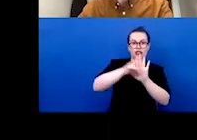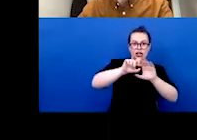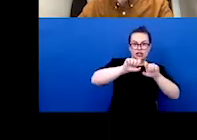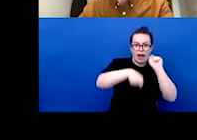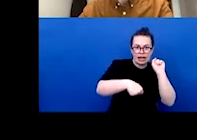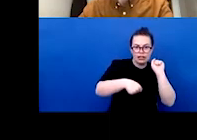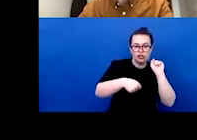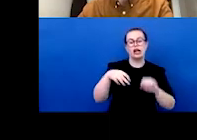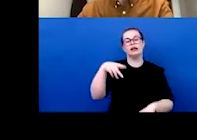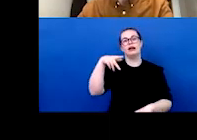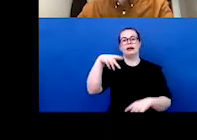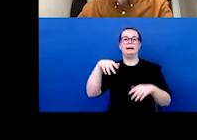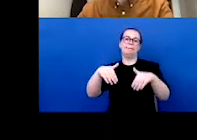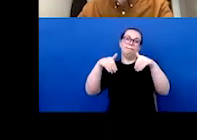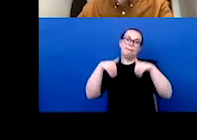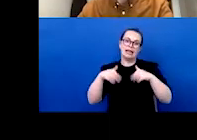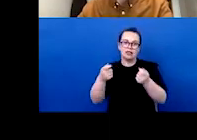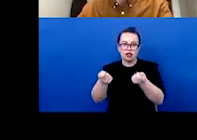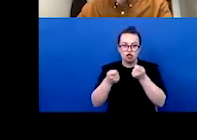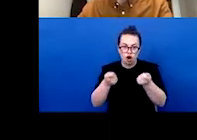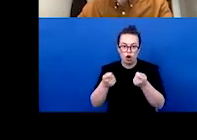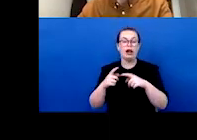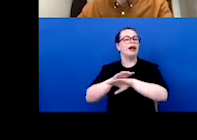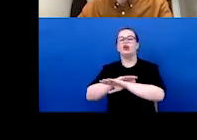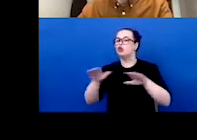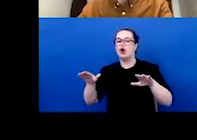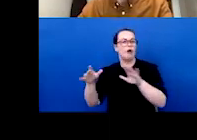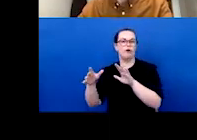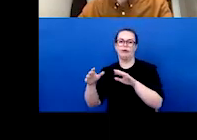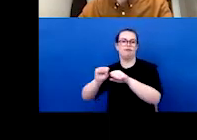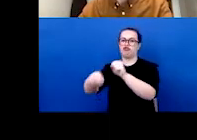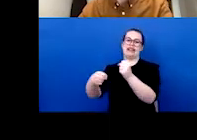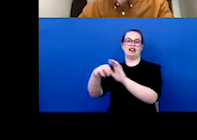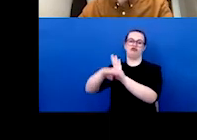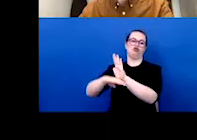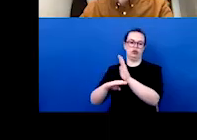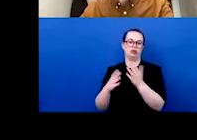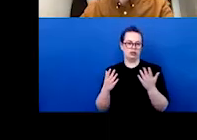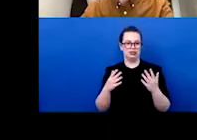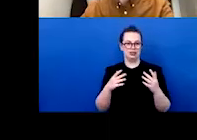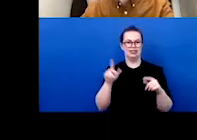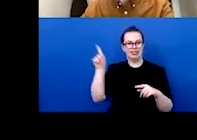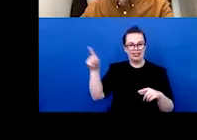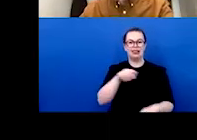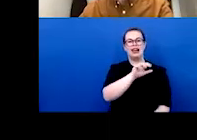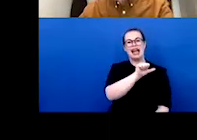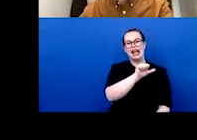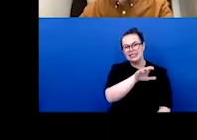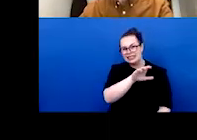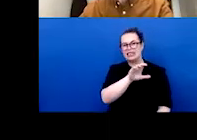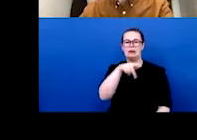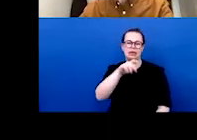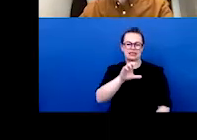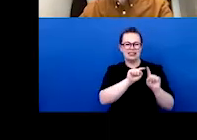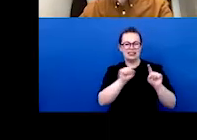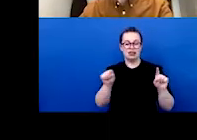attraction violations. So no attraction violations are standard semantic violations that were not part of Kim